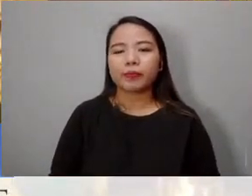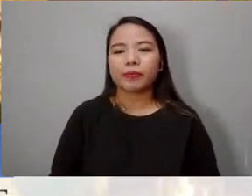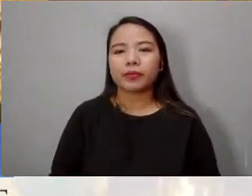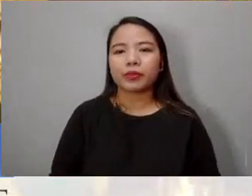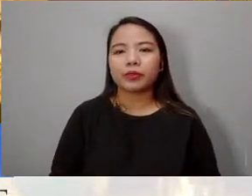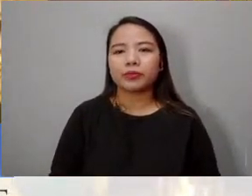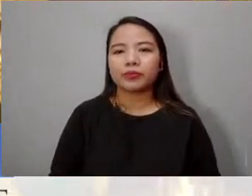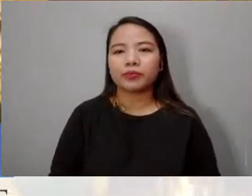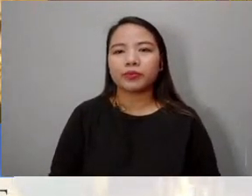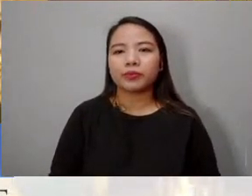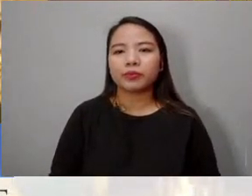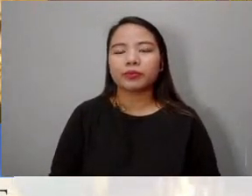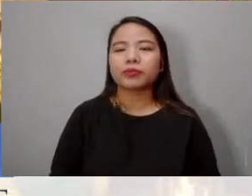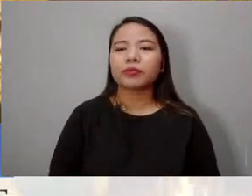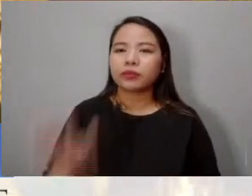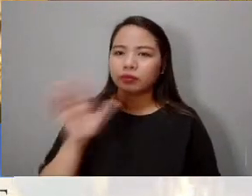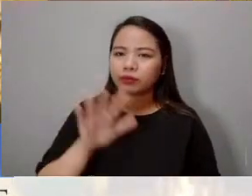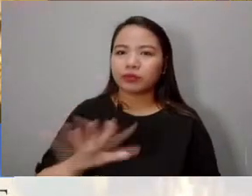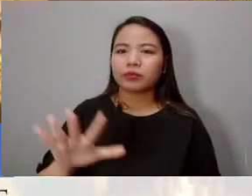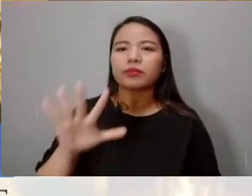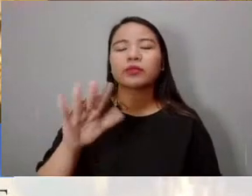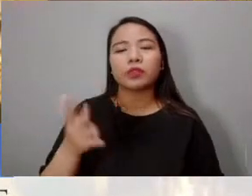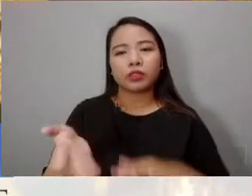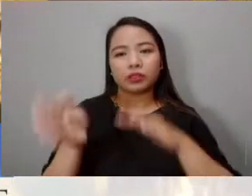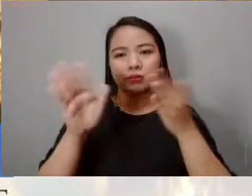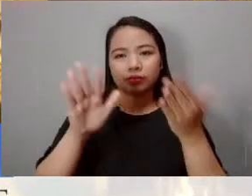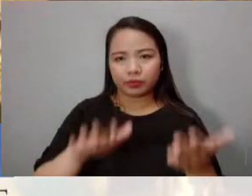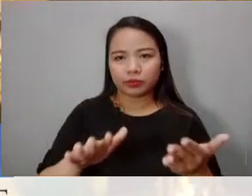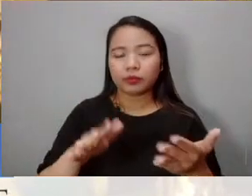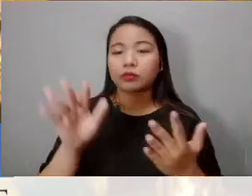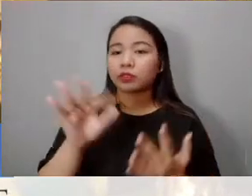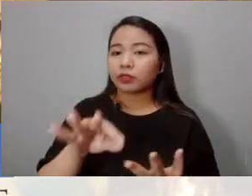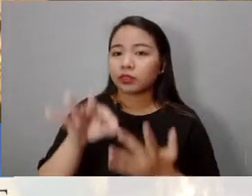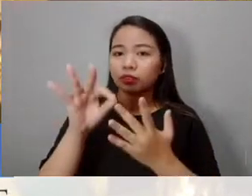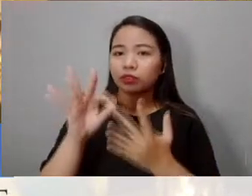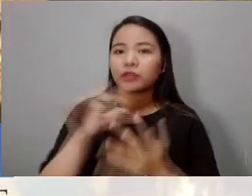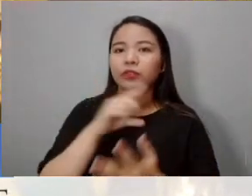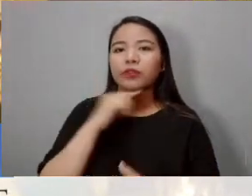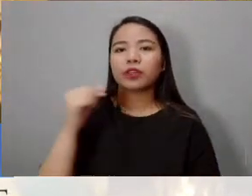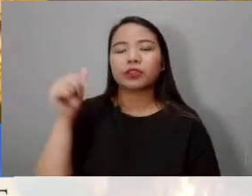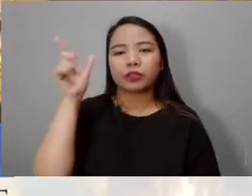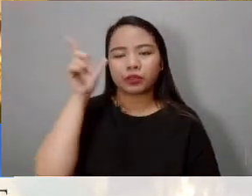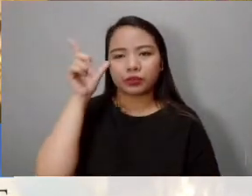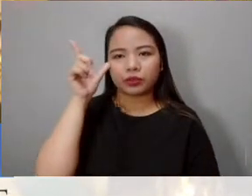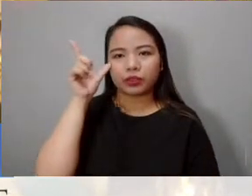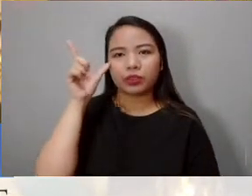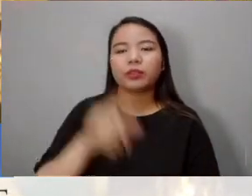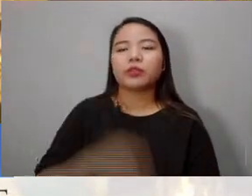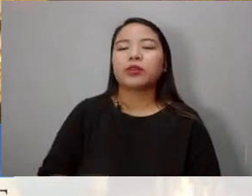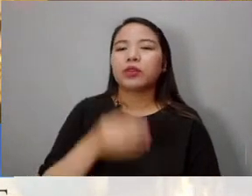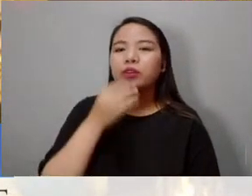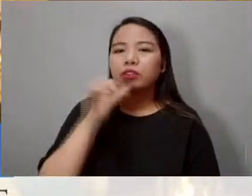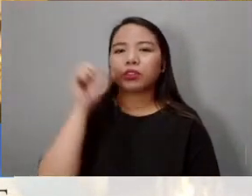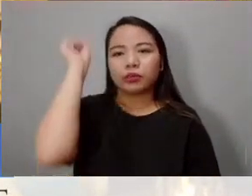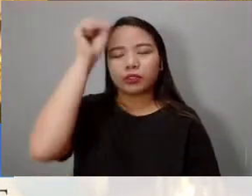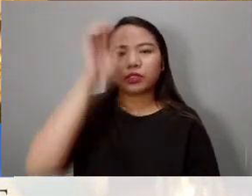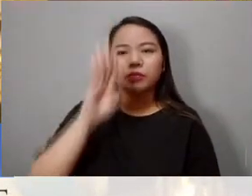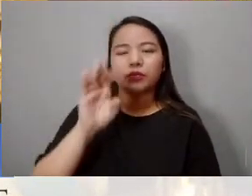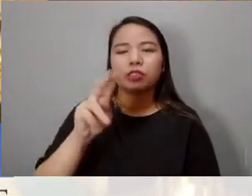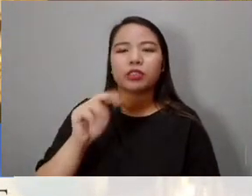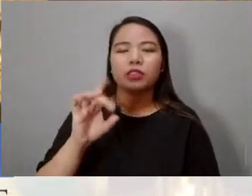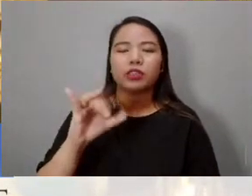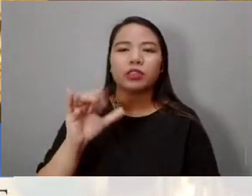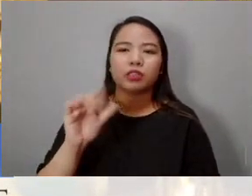prayer. That those who have gone before us, especially Father Lesmes Lopez of the Order of Saint Benedict, our departed